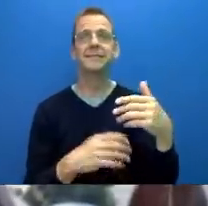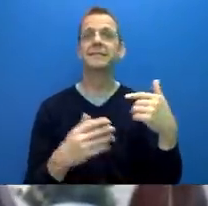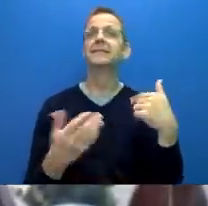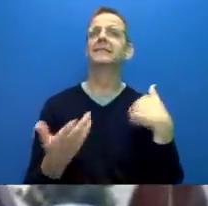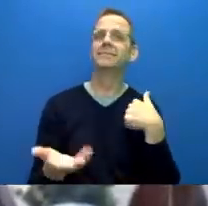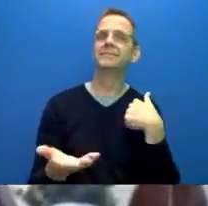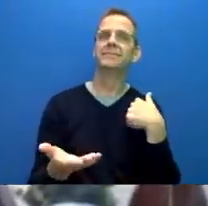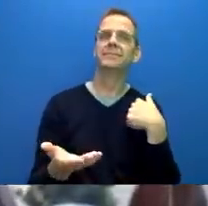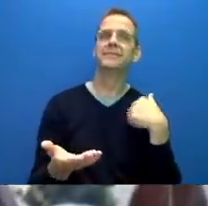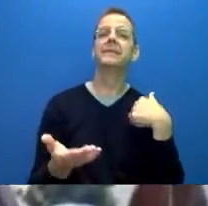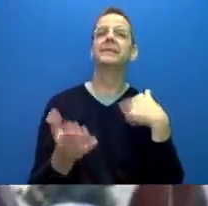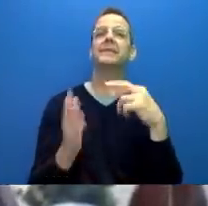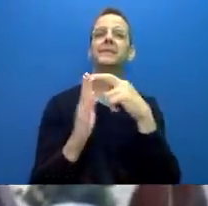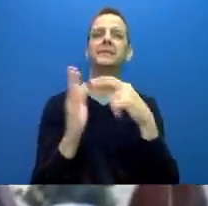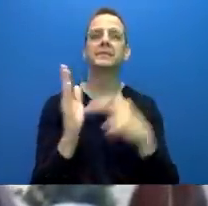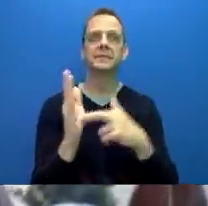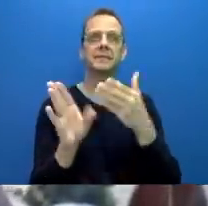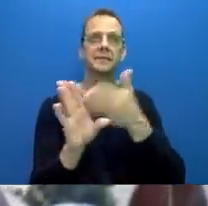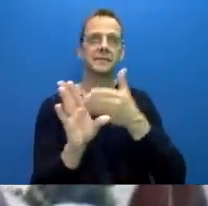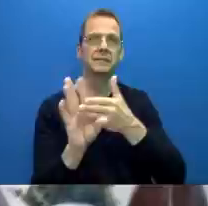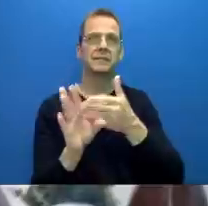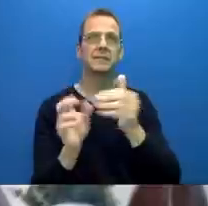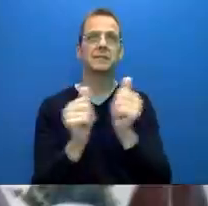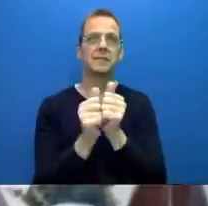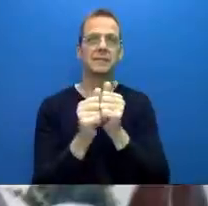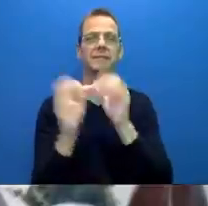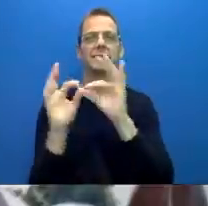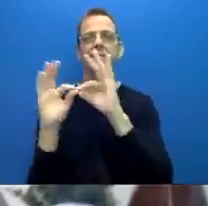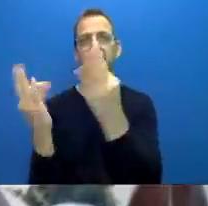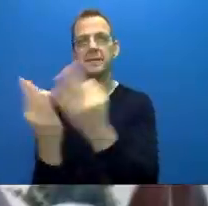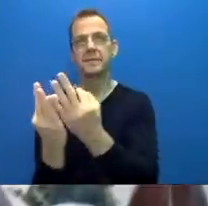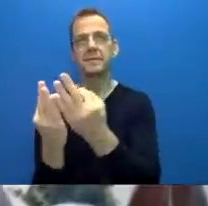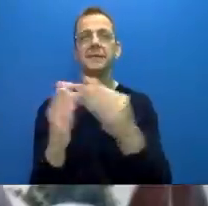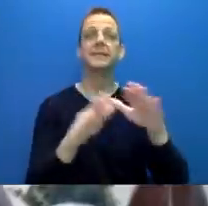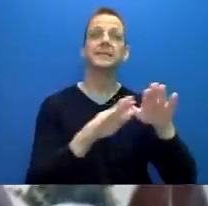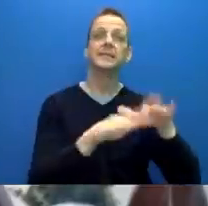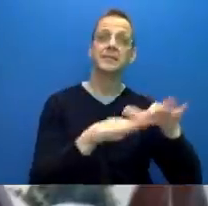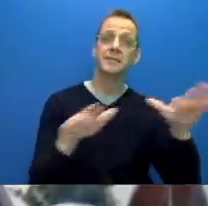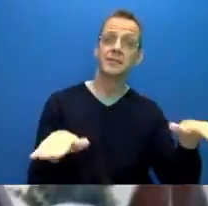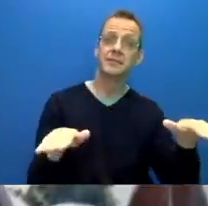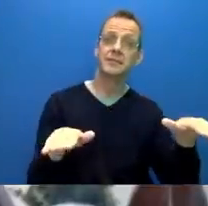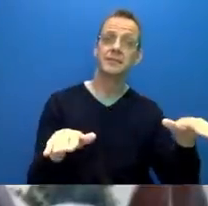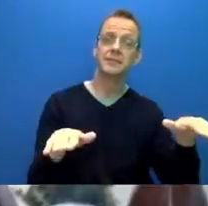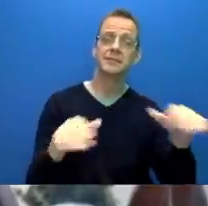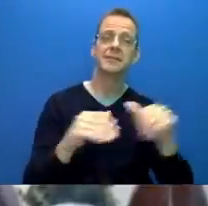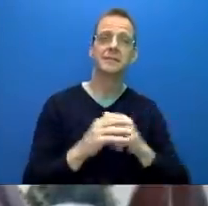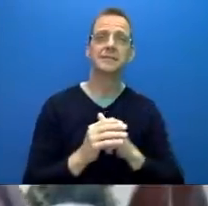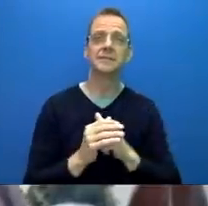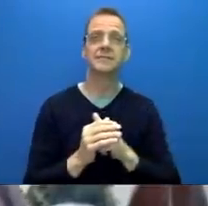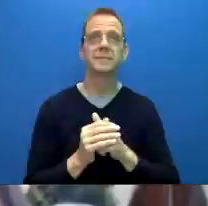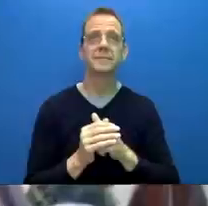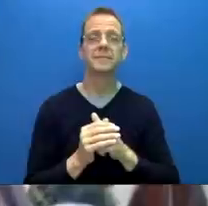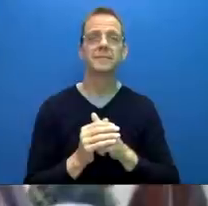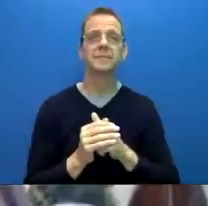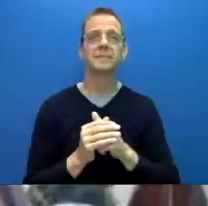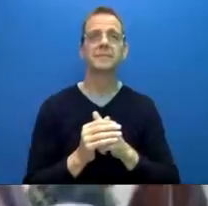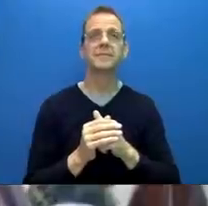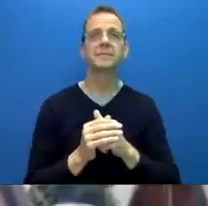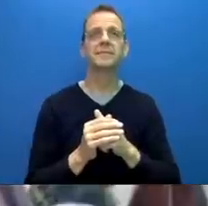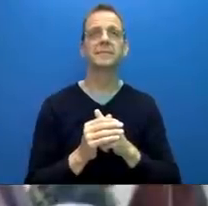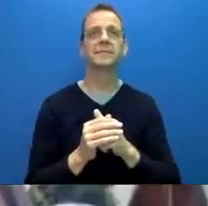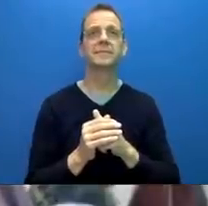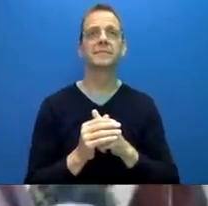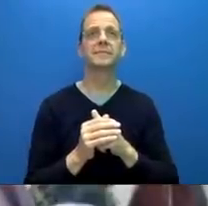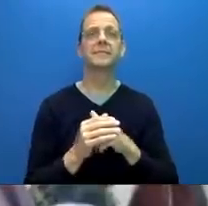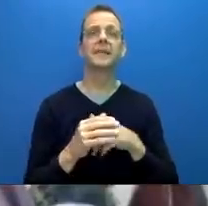psychologist working with families and kiddos, and really a lot of work around anxiety these days. I would say